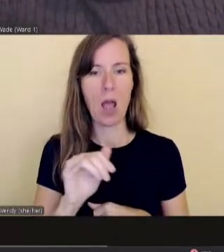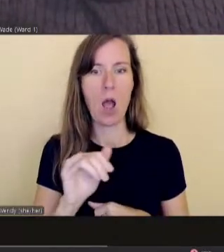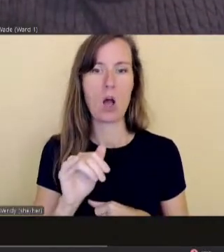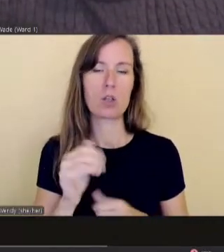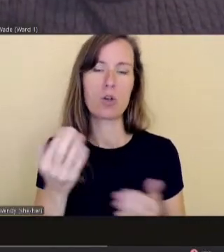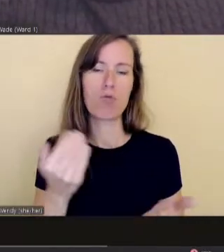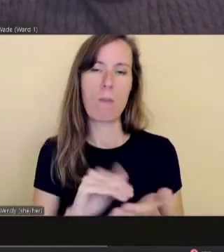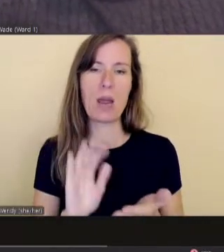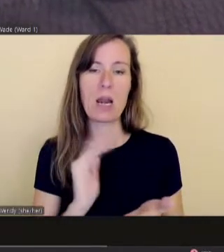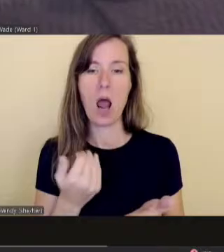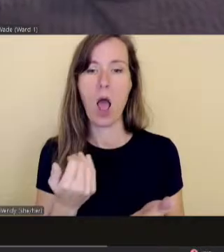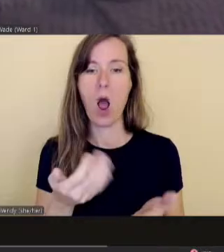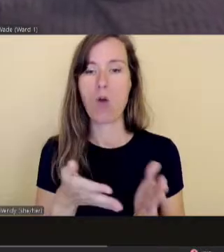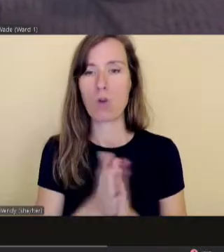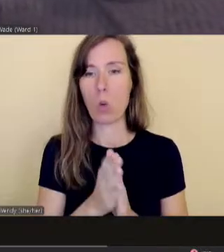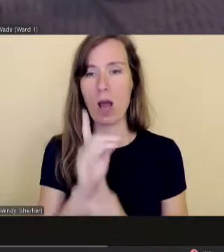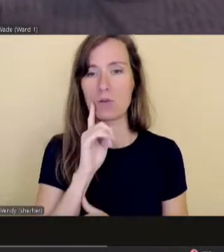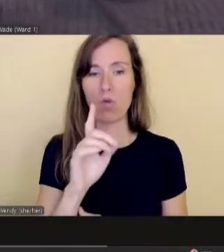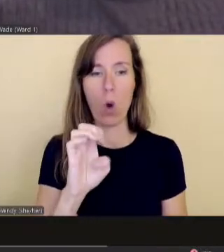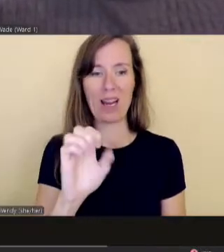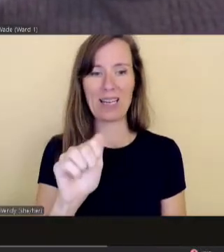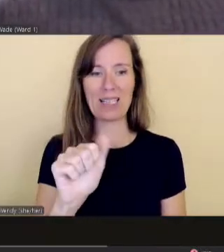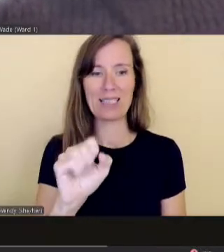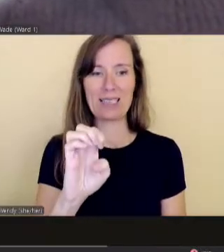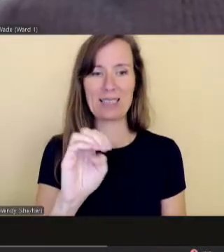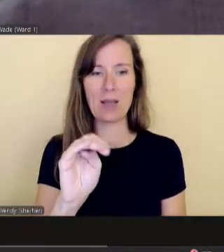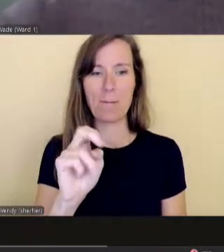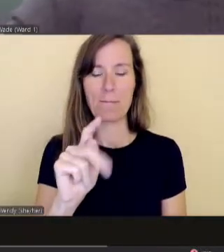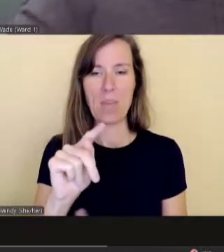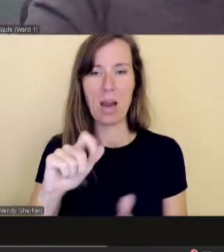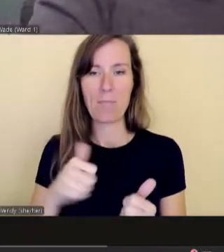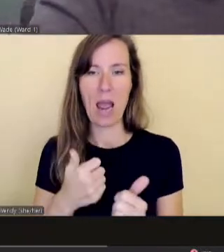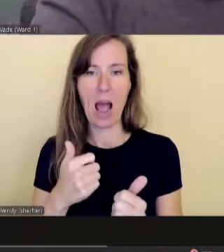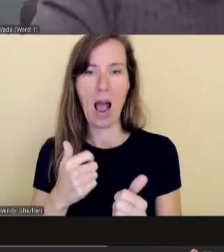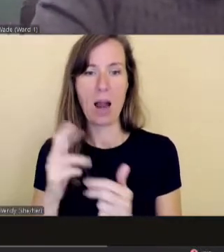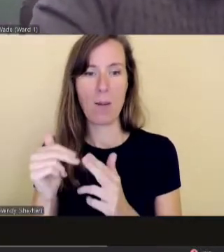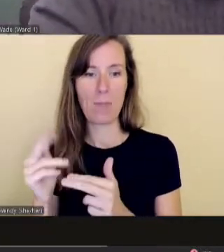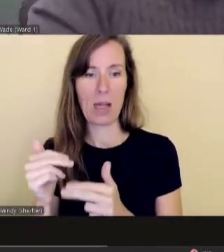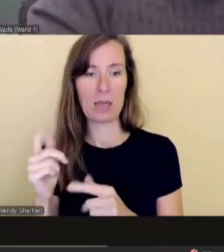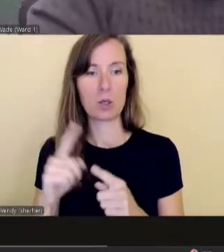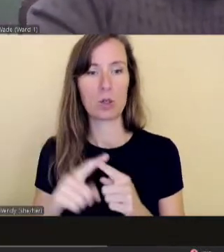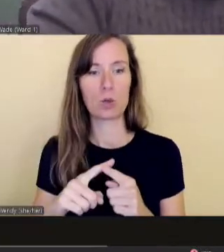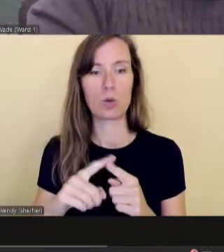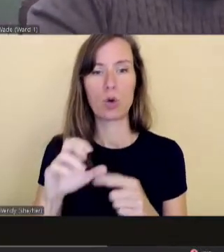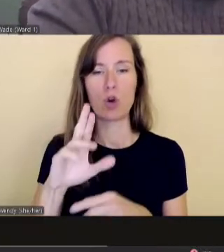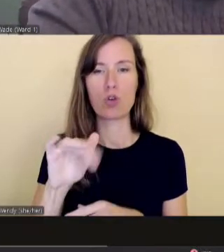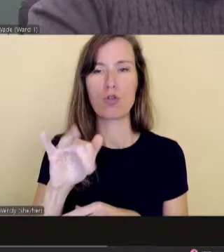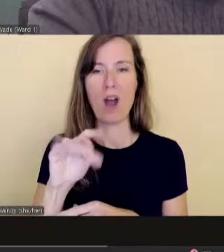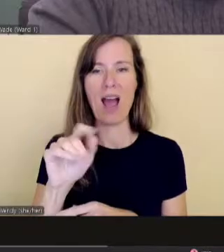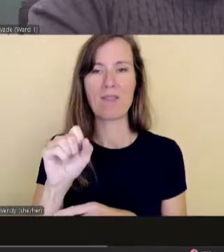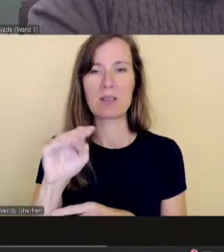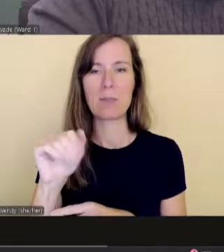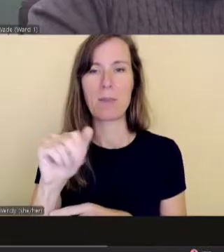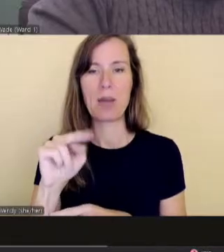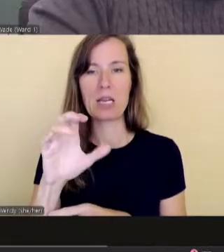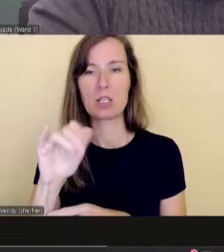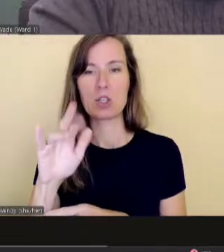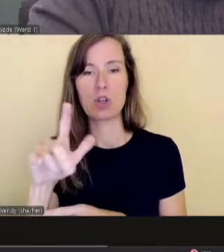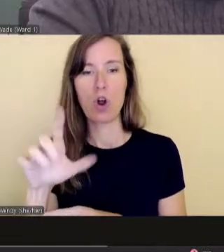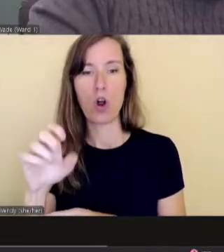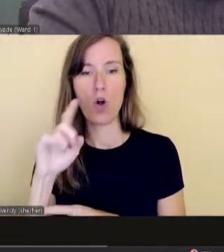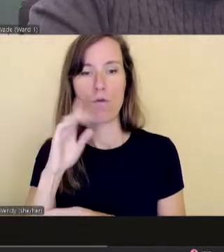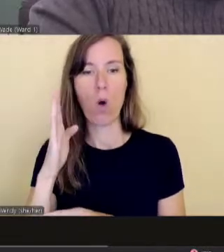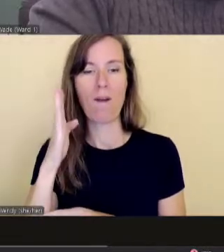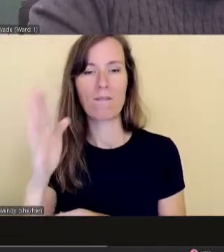the building to Craftsman Circle for a future bike trail. I'm currently waiting for their response. Councilmember Fry,